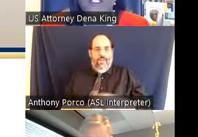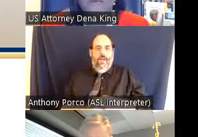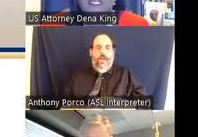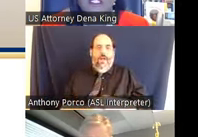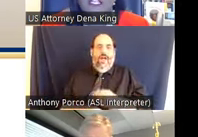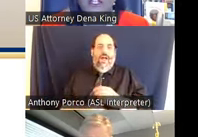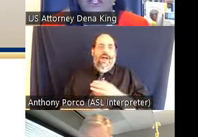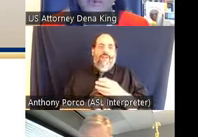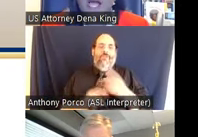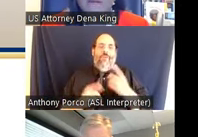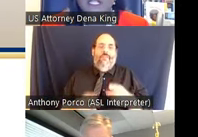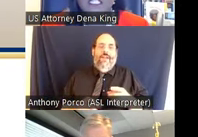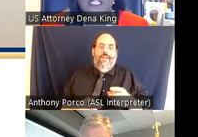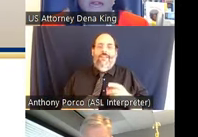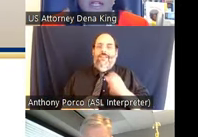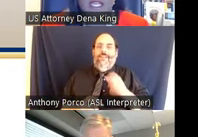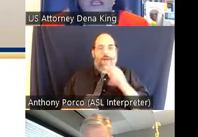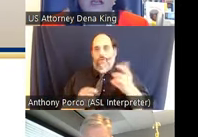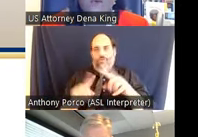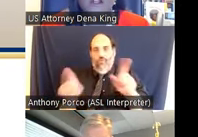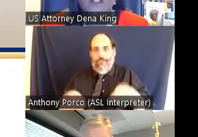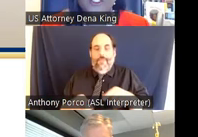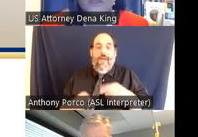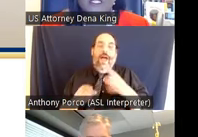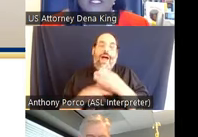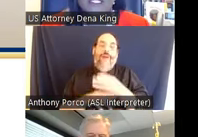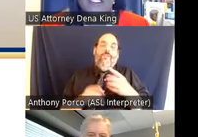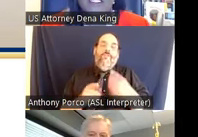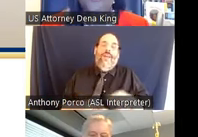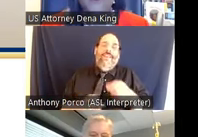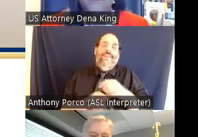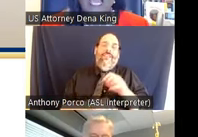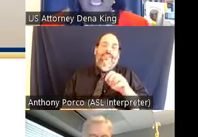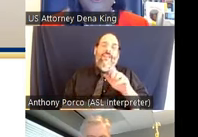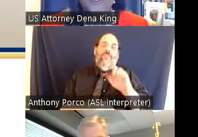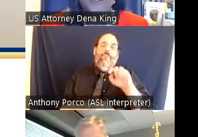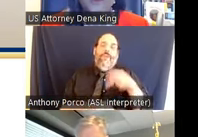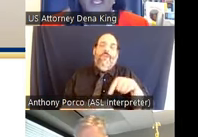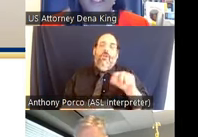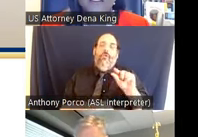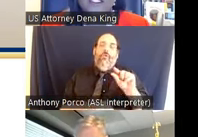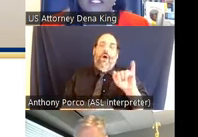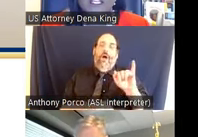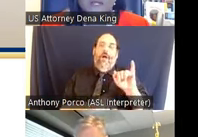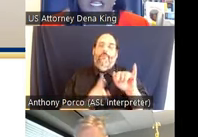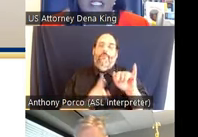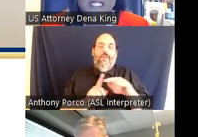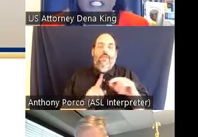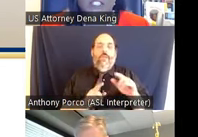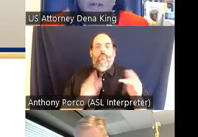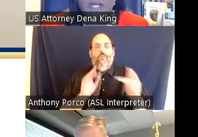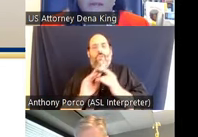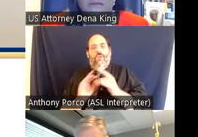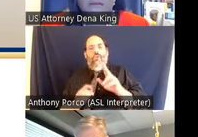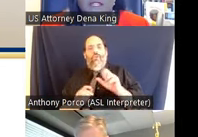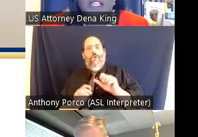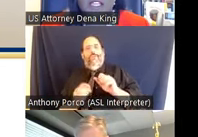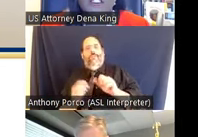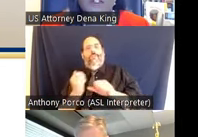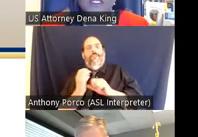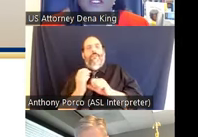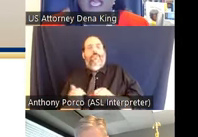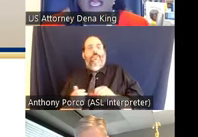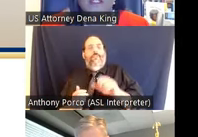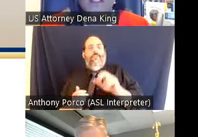the LGBTQI+ community, one of the student attendees reached out to the assistant United States Attorney.